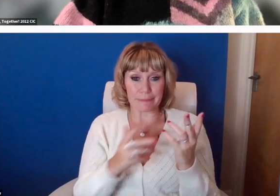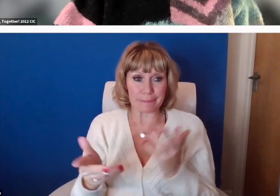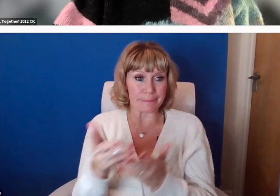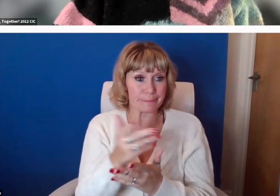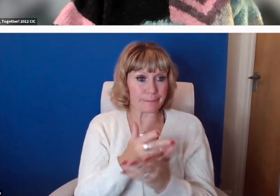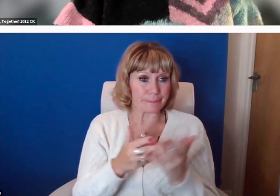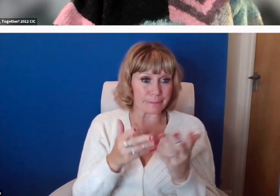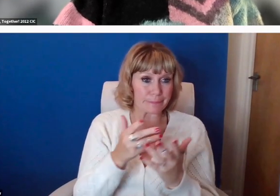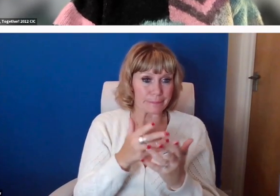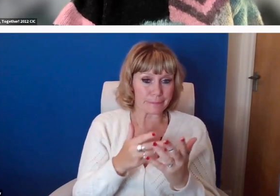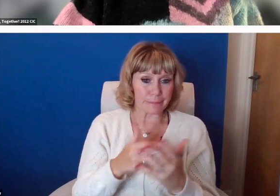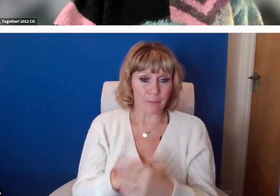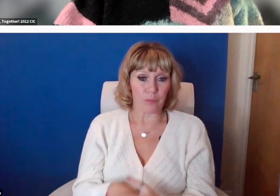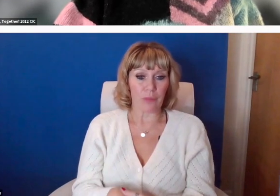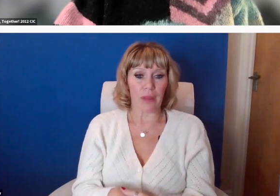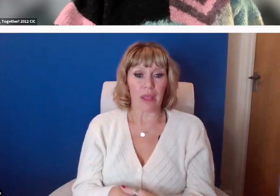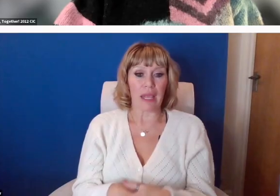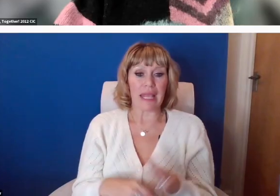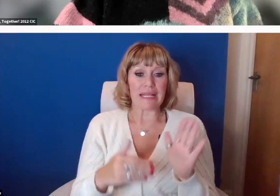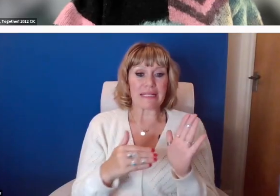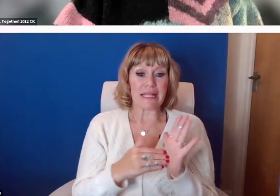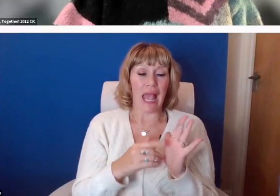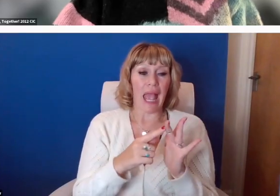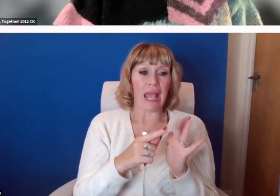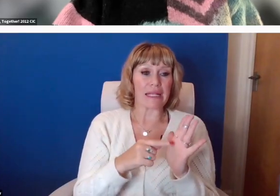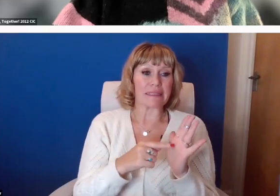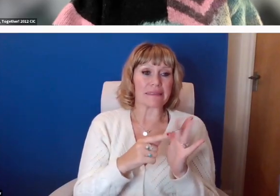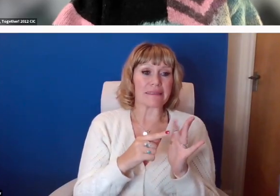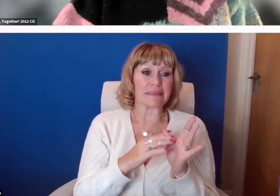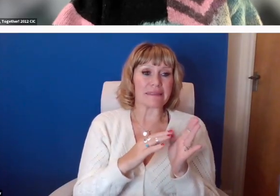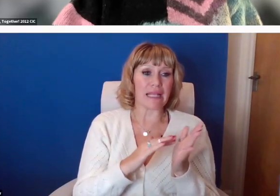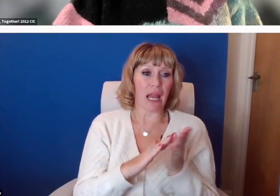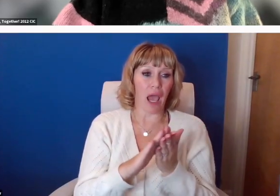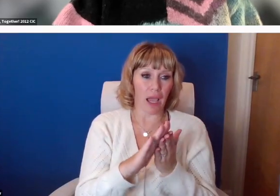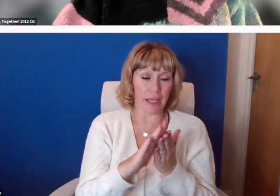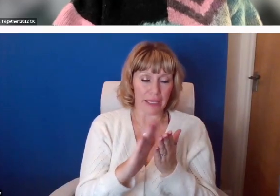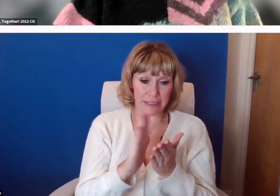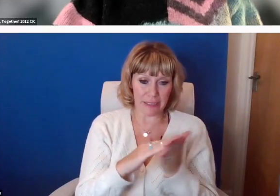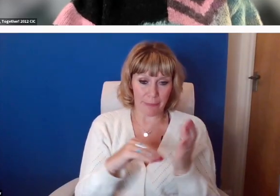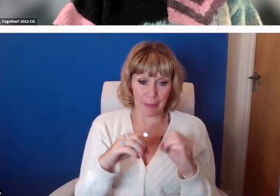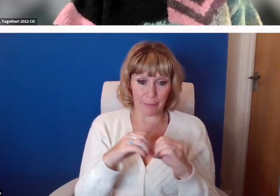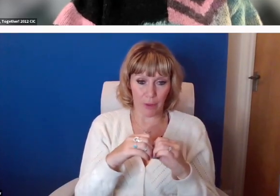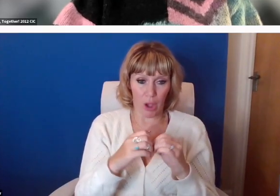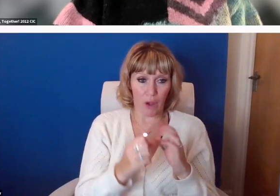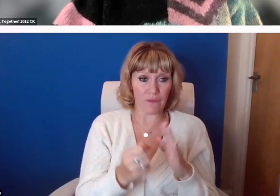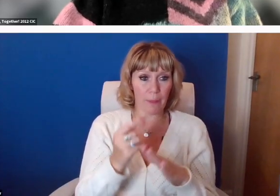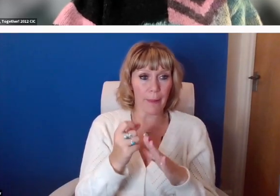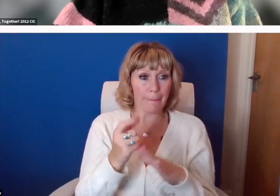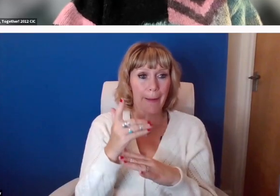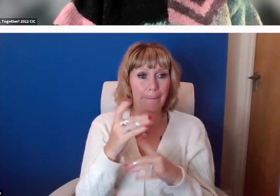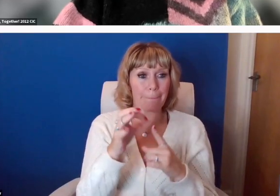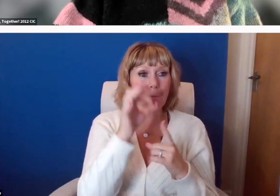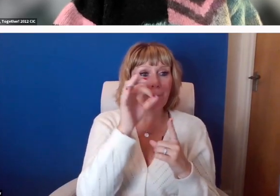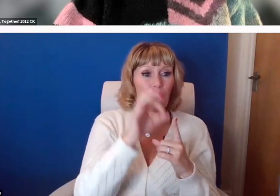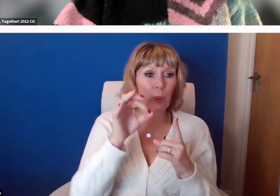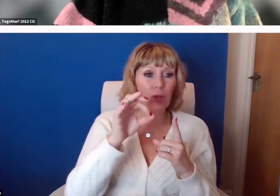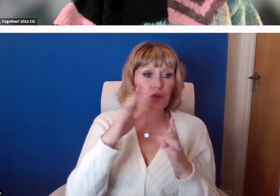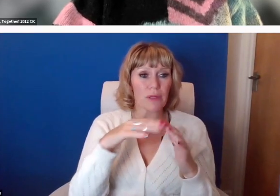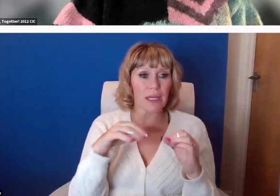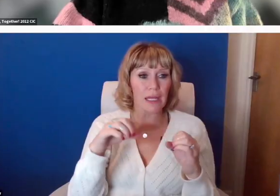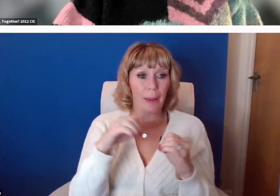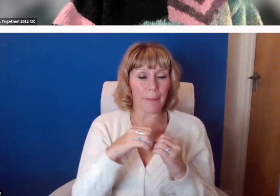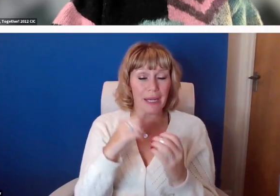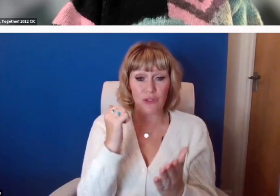a member of the Together 2012 Pop-Up Poetry Club. And yes, it's great to see this.